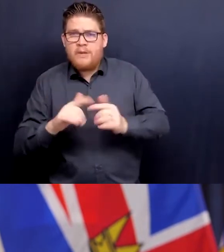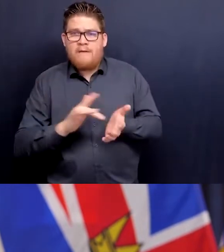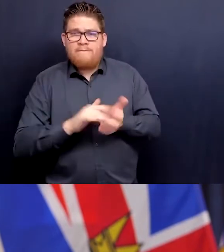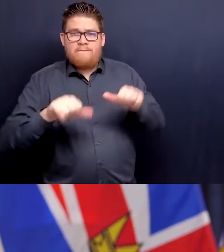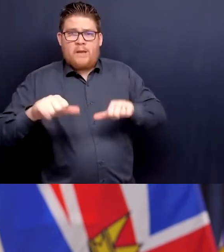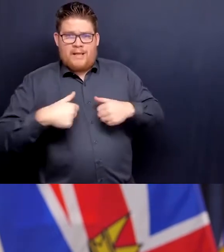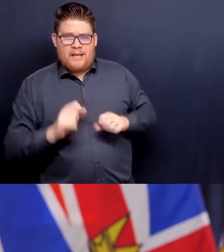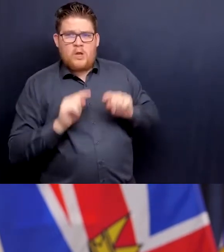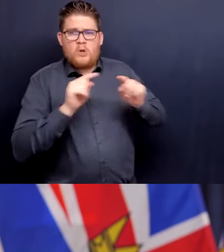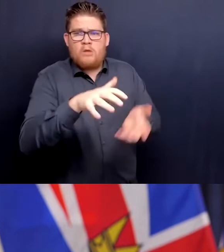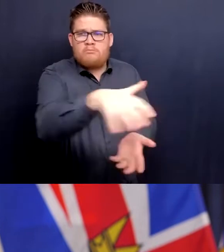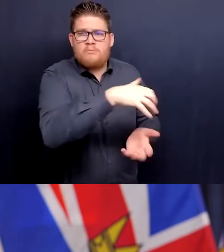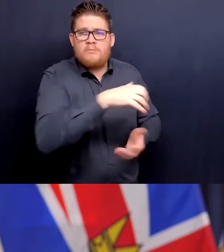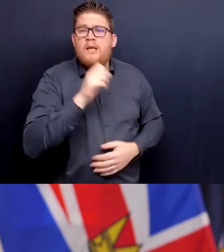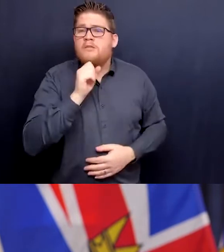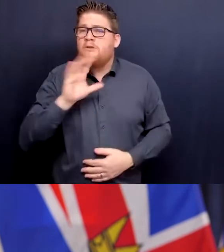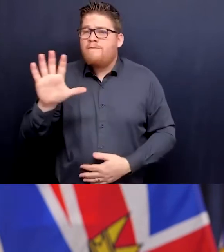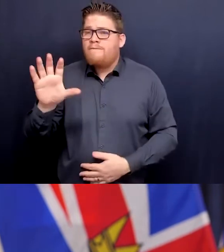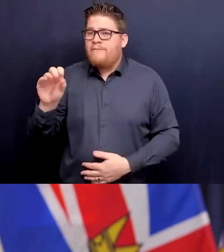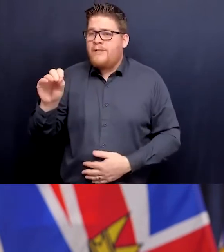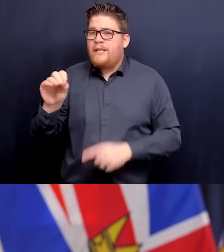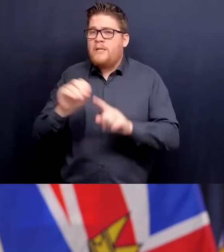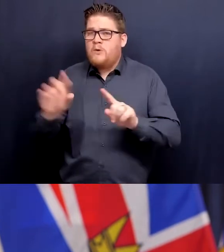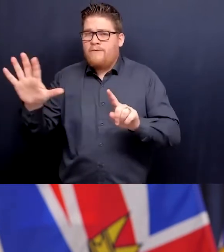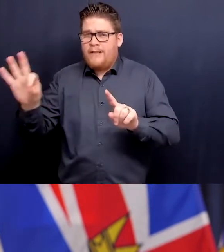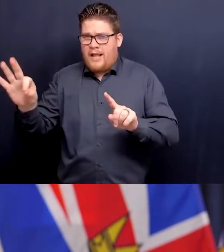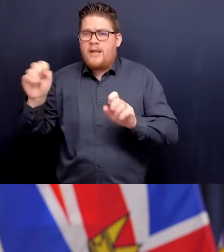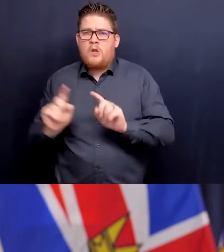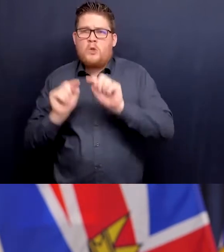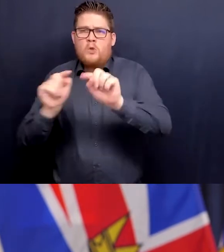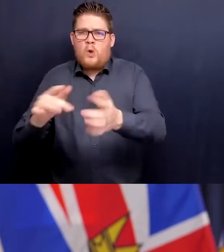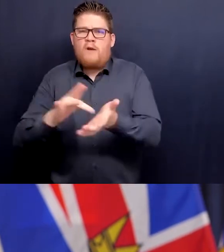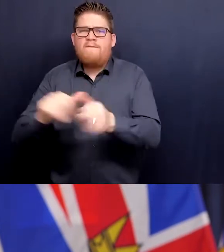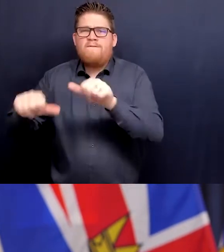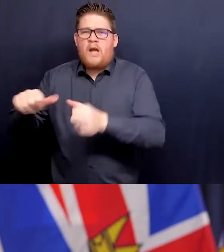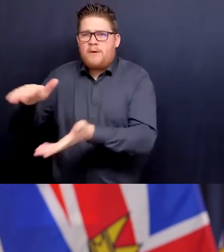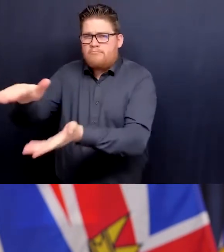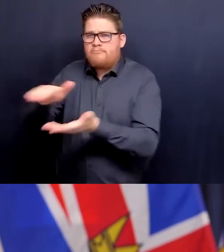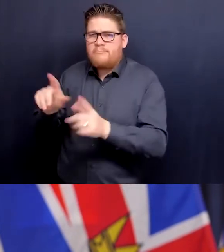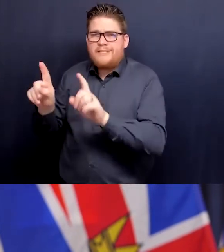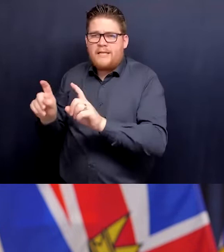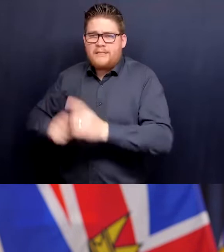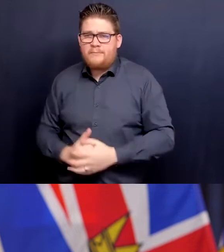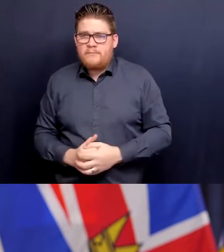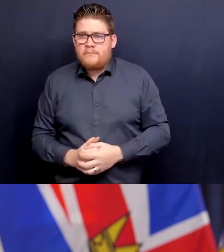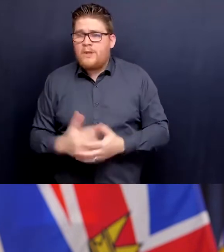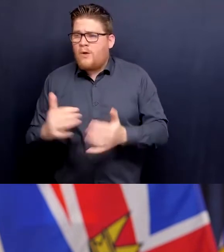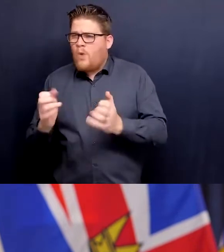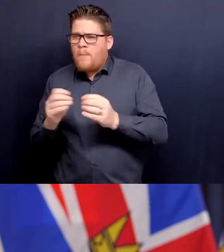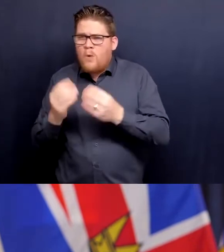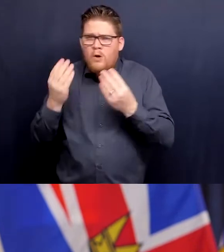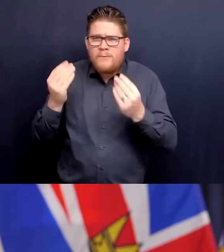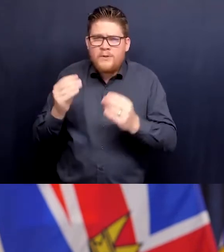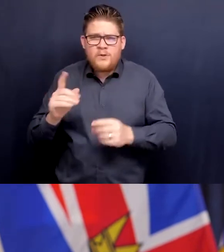age 50 to 59 starting tomorrow. And for more information on accessing test kits, British Columbians can visit bcpharmacy.ca. And I want to